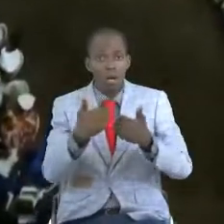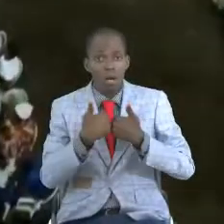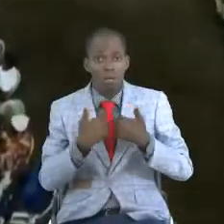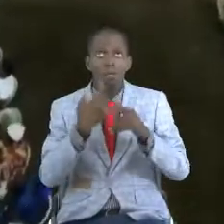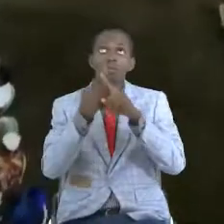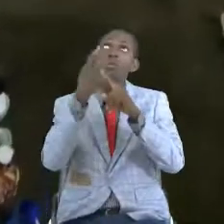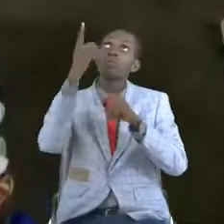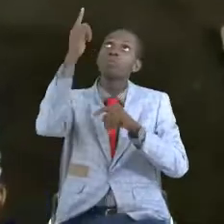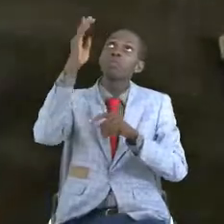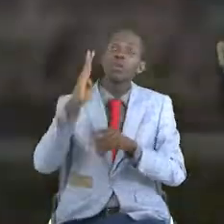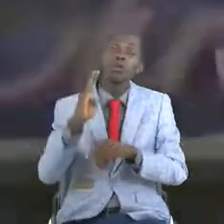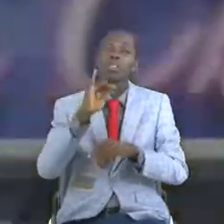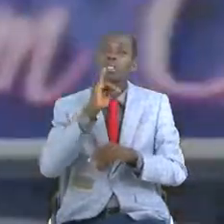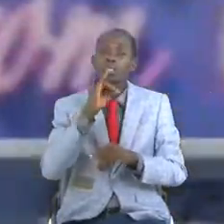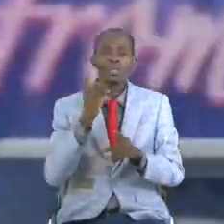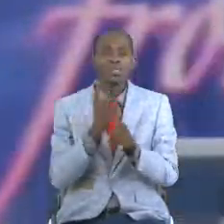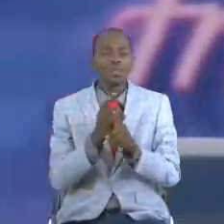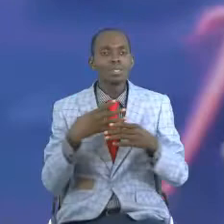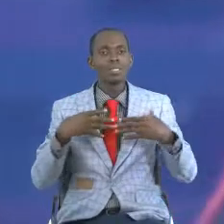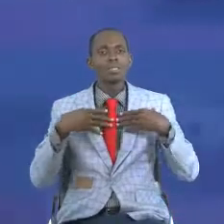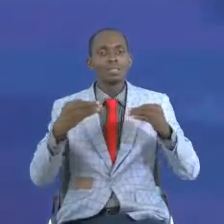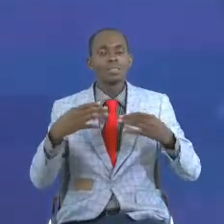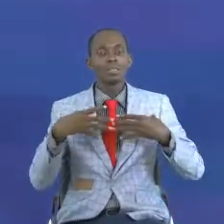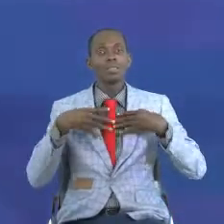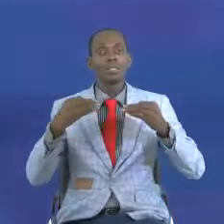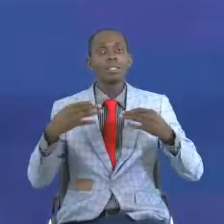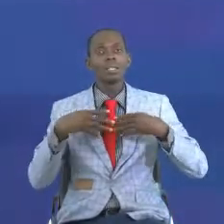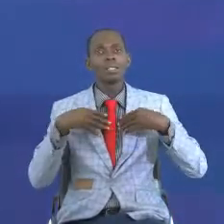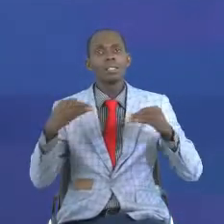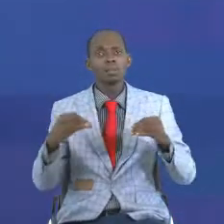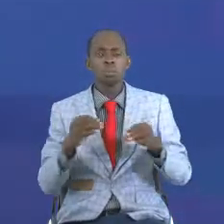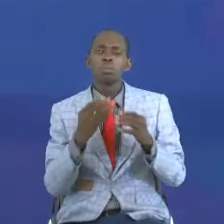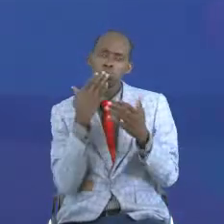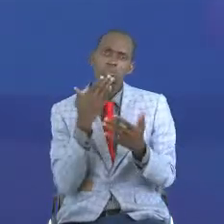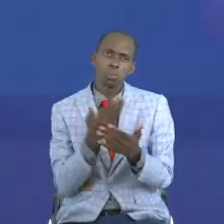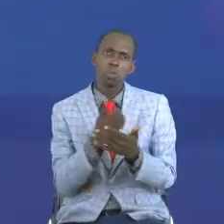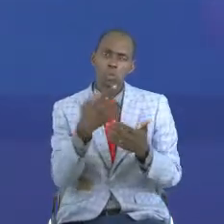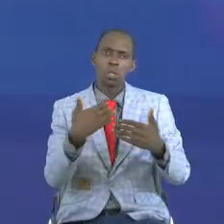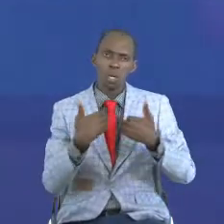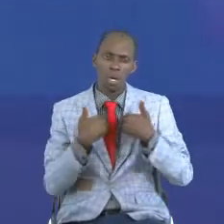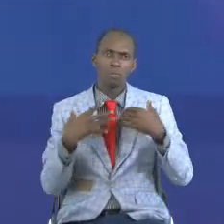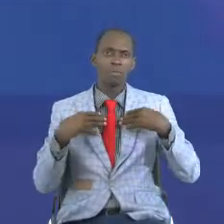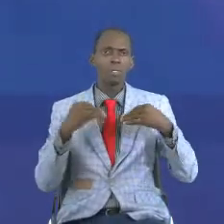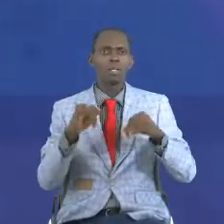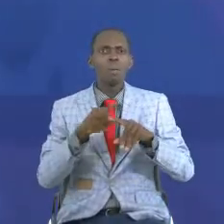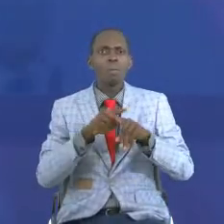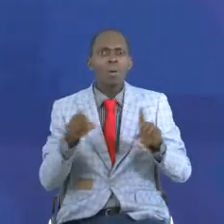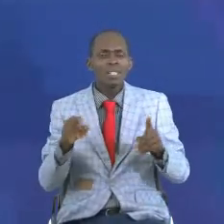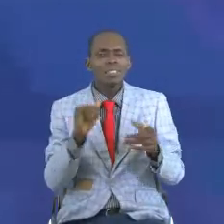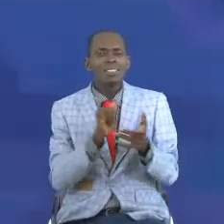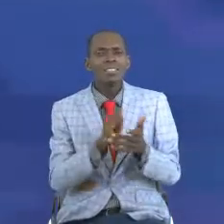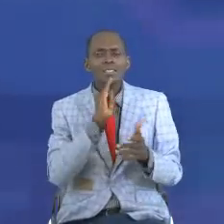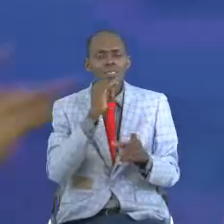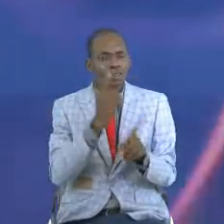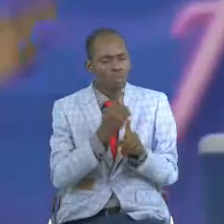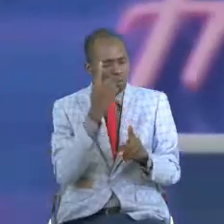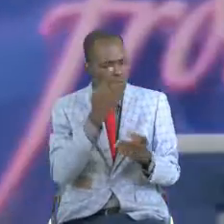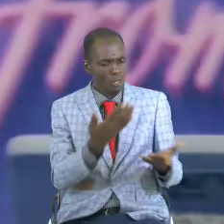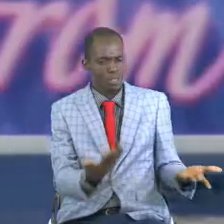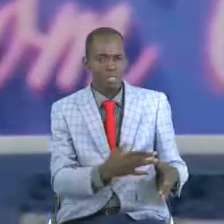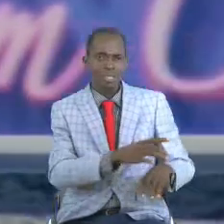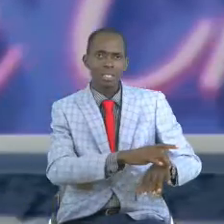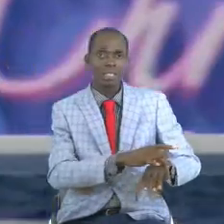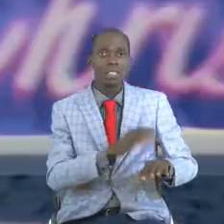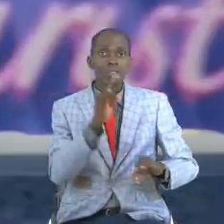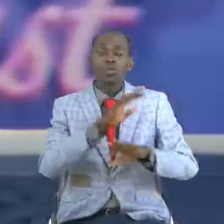is healing, healing, healing. Yes, you get healing, but that is for the earth. If you don't get what will